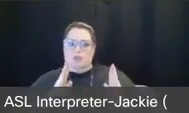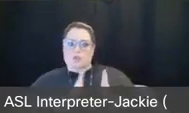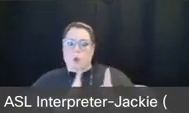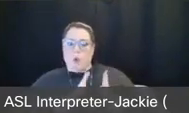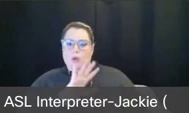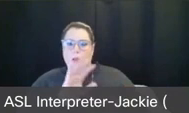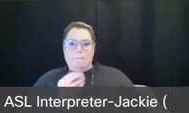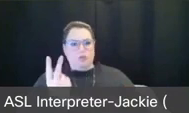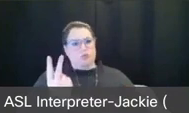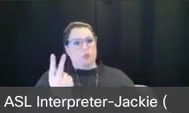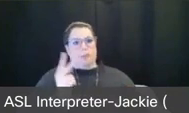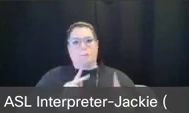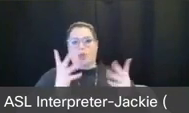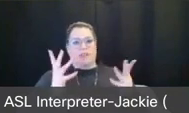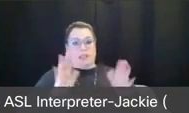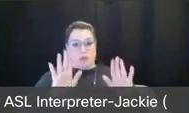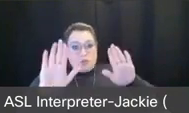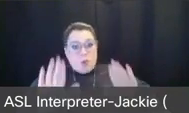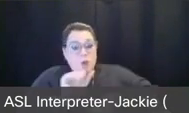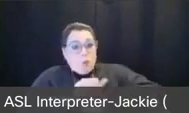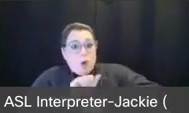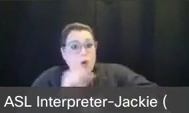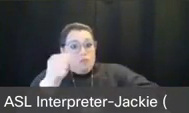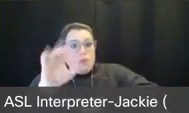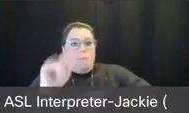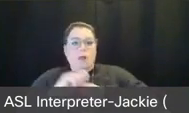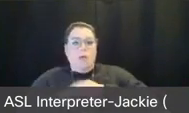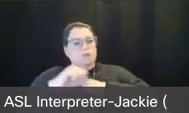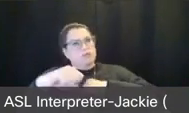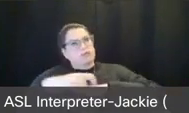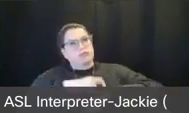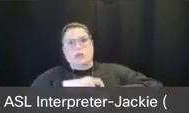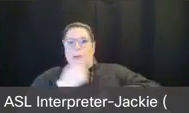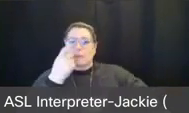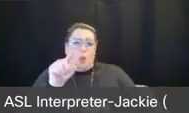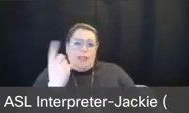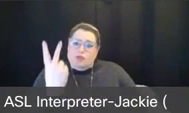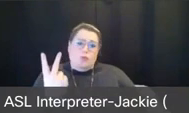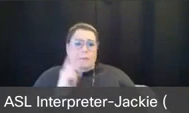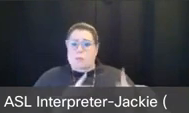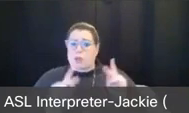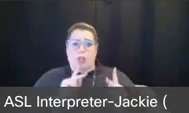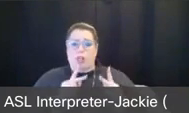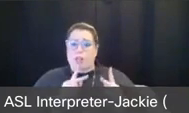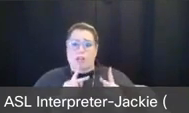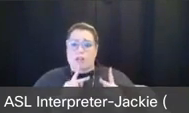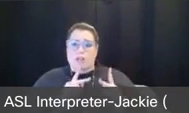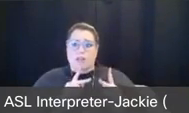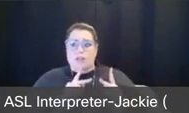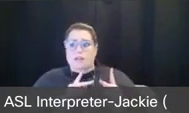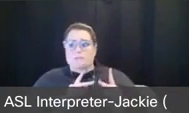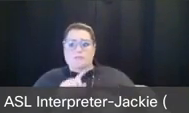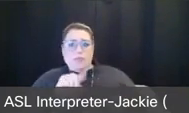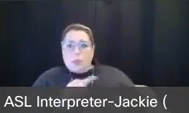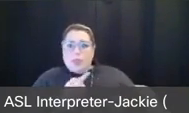just 2 folks. They did great work, but it took a long time because it was only 2 folks, and they would only sporadically bring in